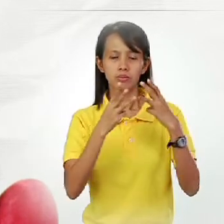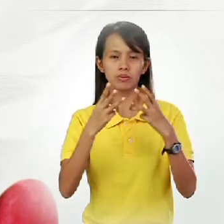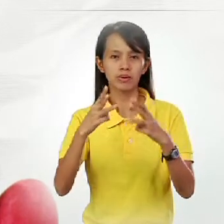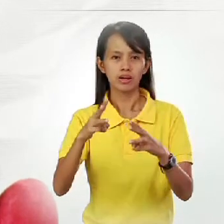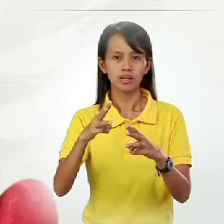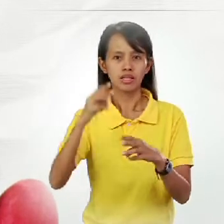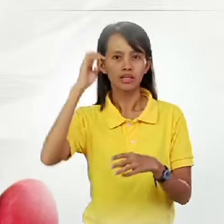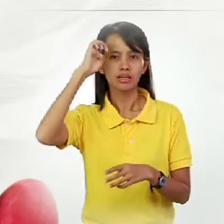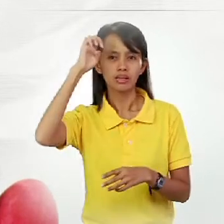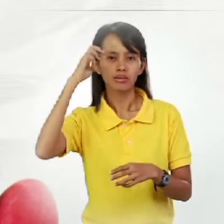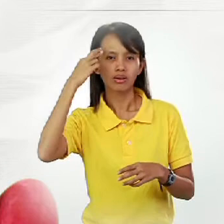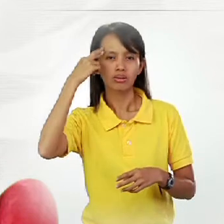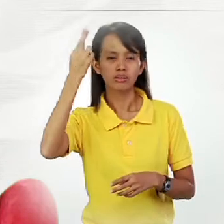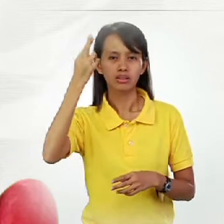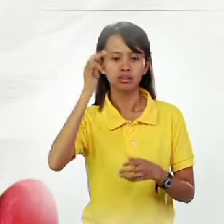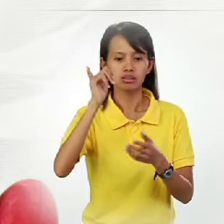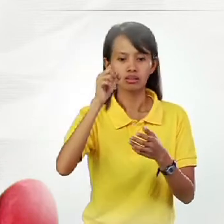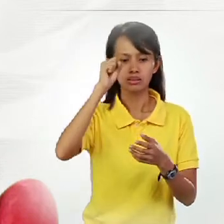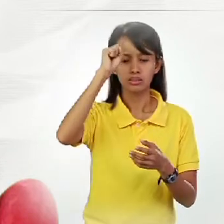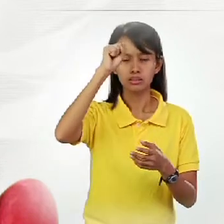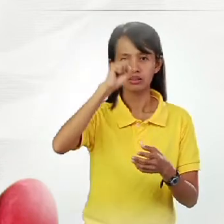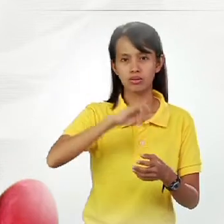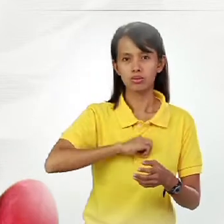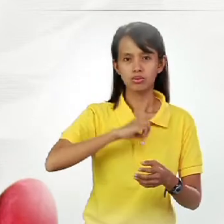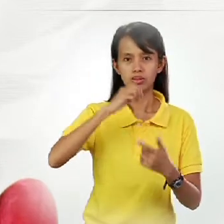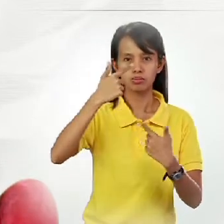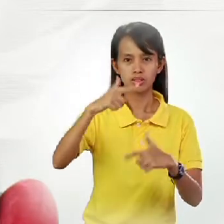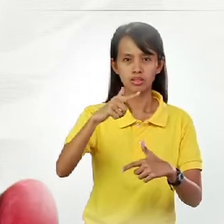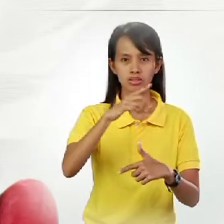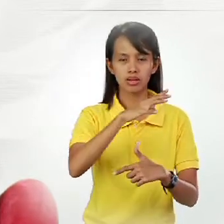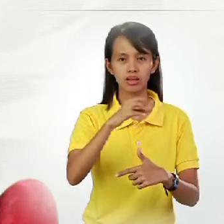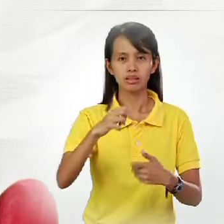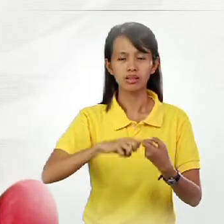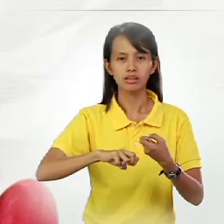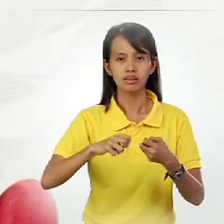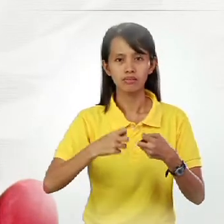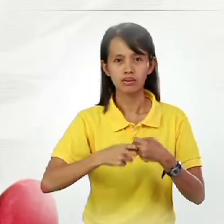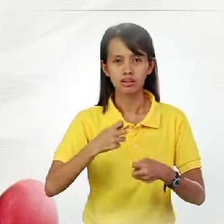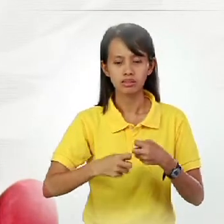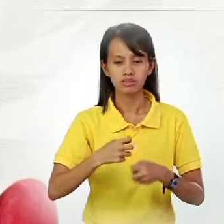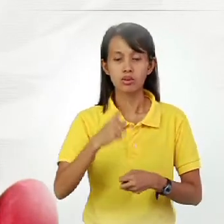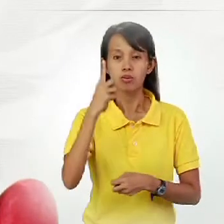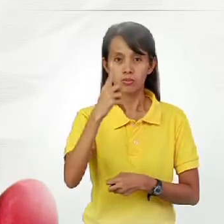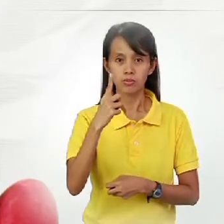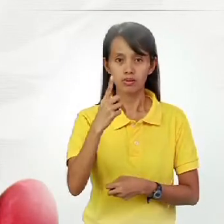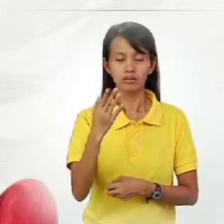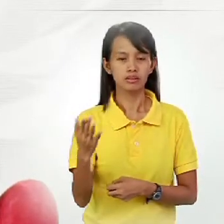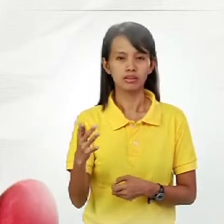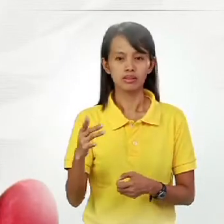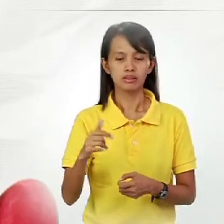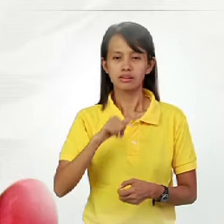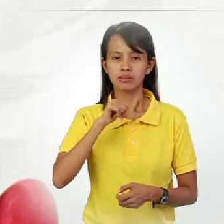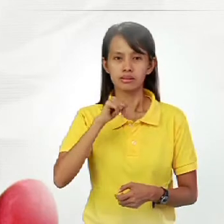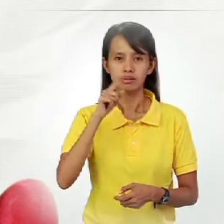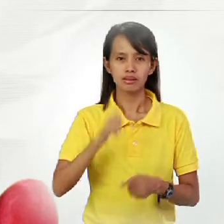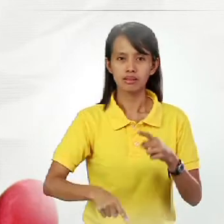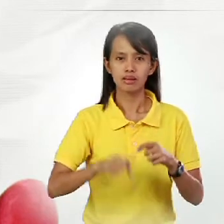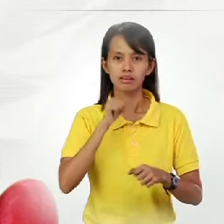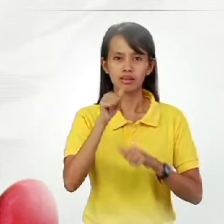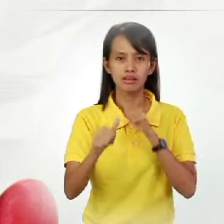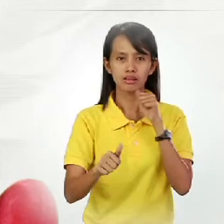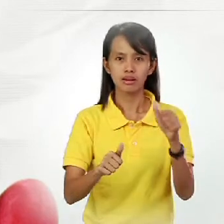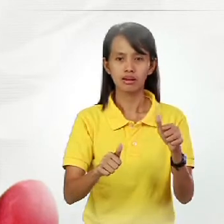While he recognizes his own limitations and the difficulties that he would confront, one thing that he could not